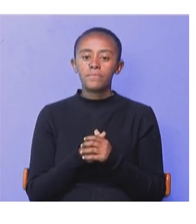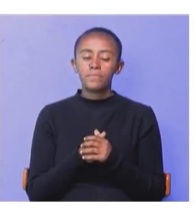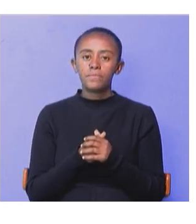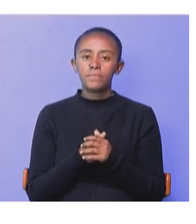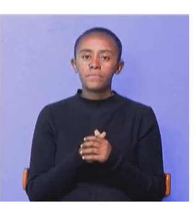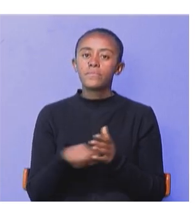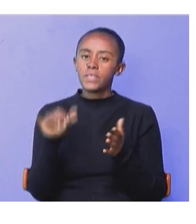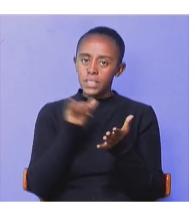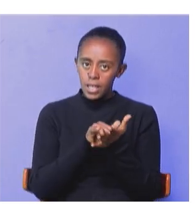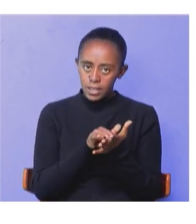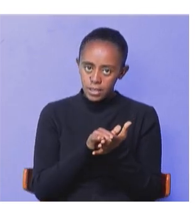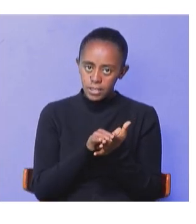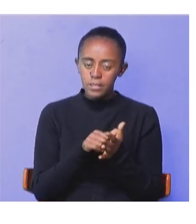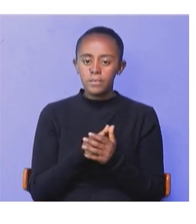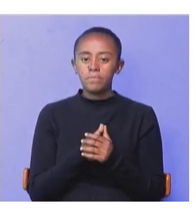that